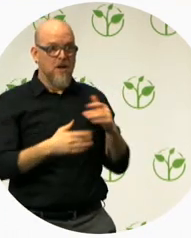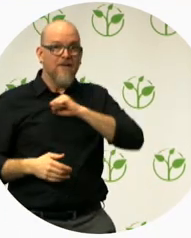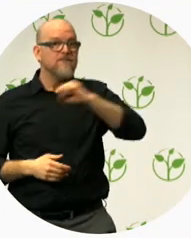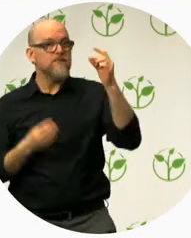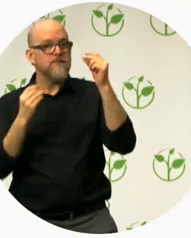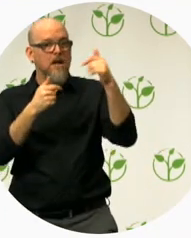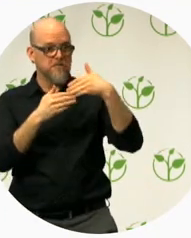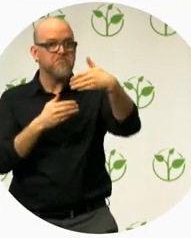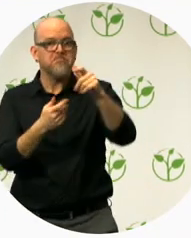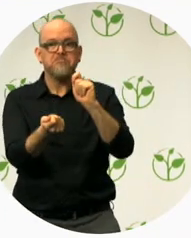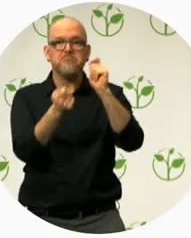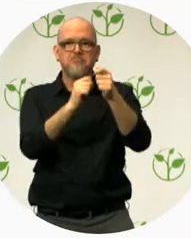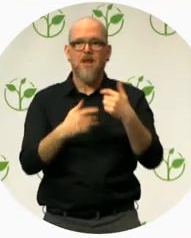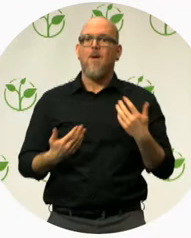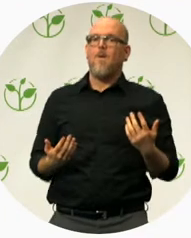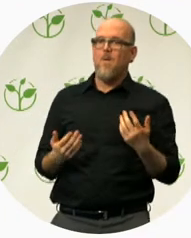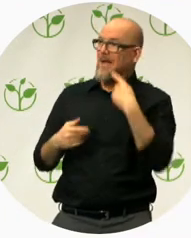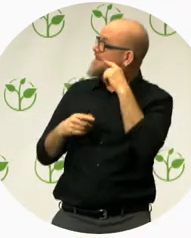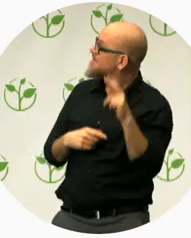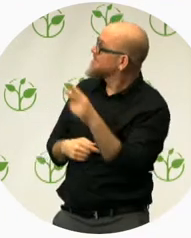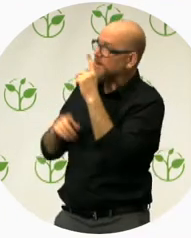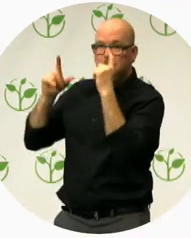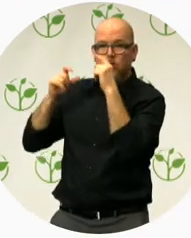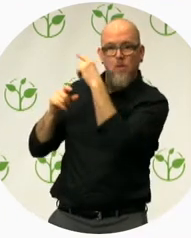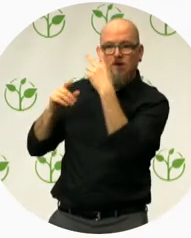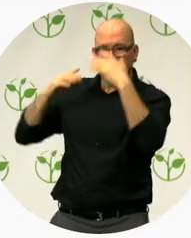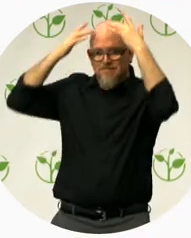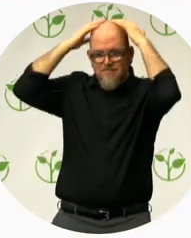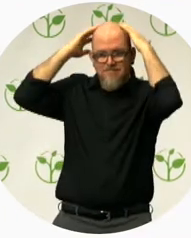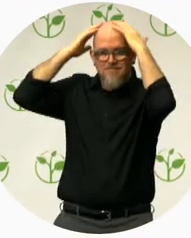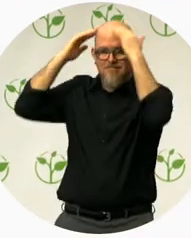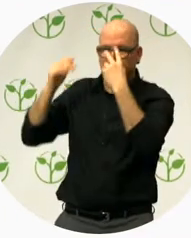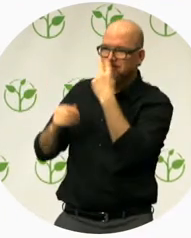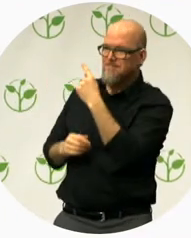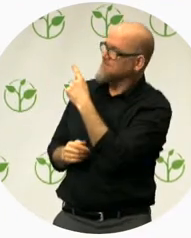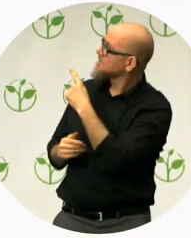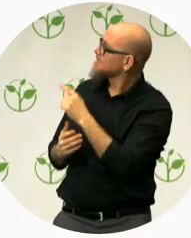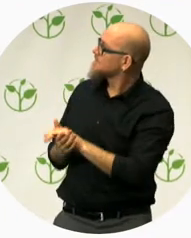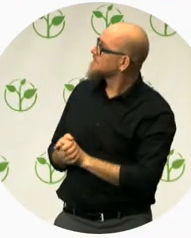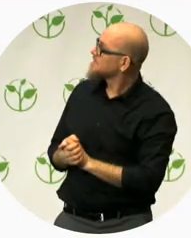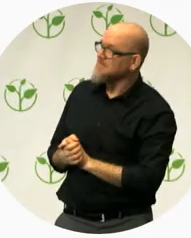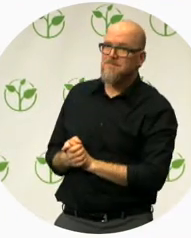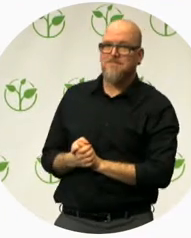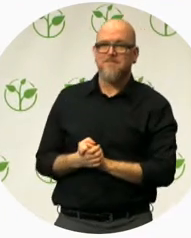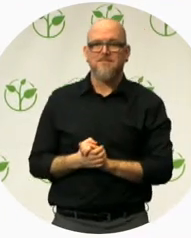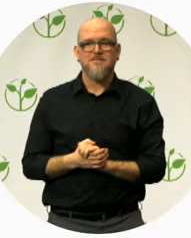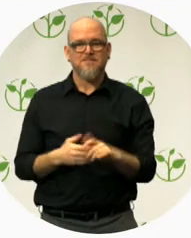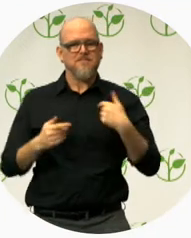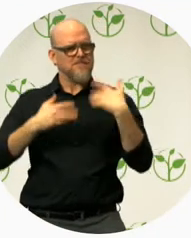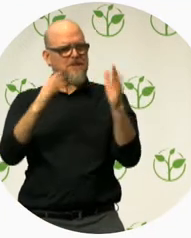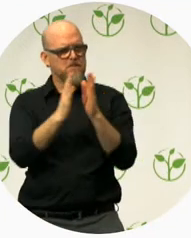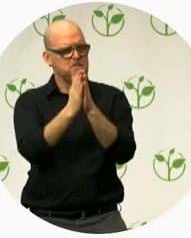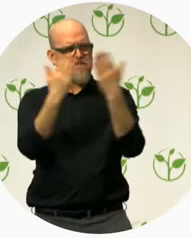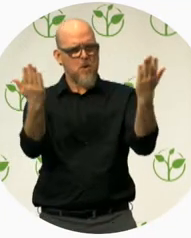that you are seeing, just to explain, was the picture that I saw on the book that I